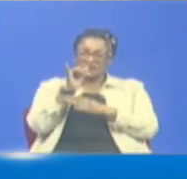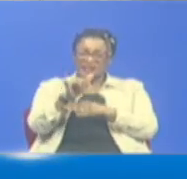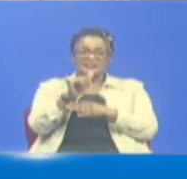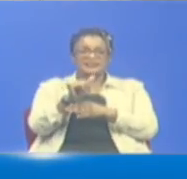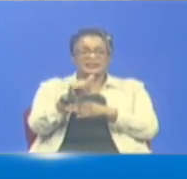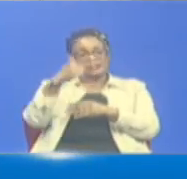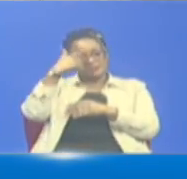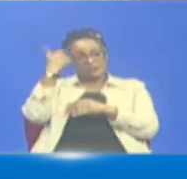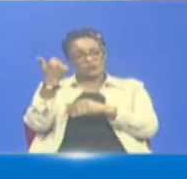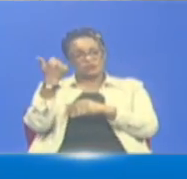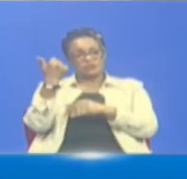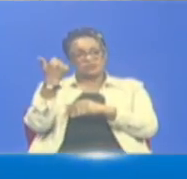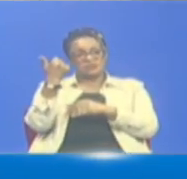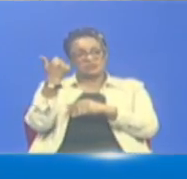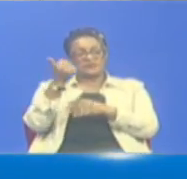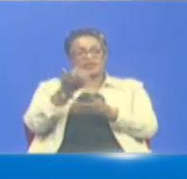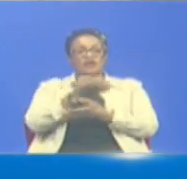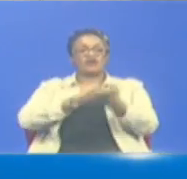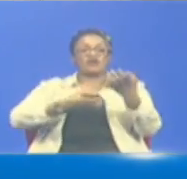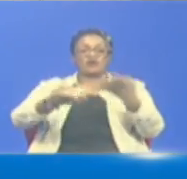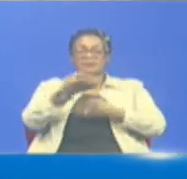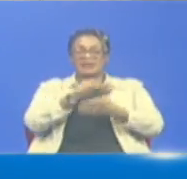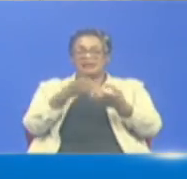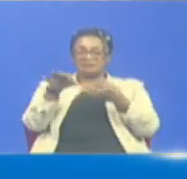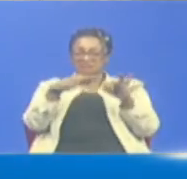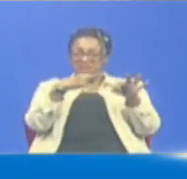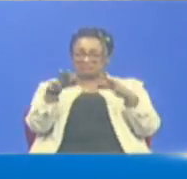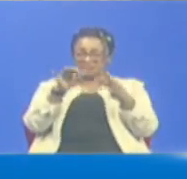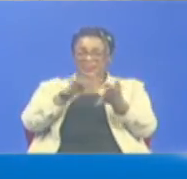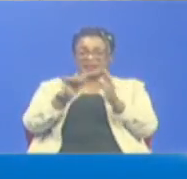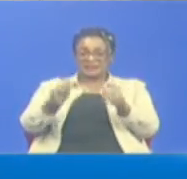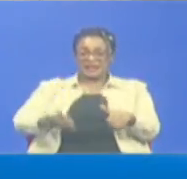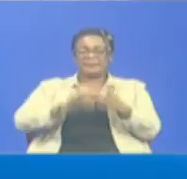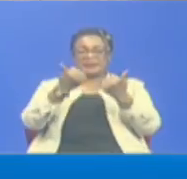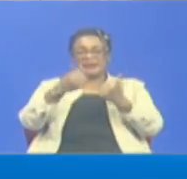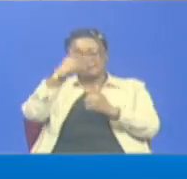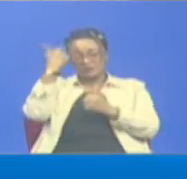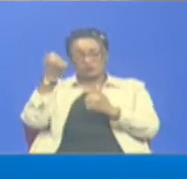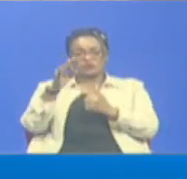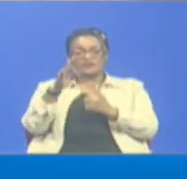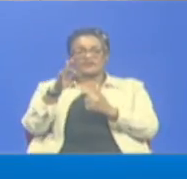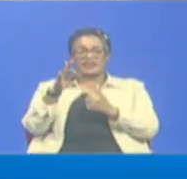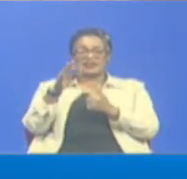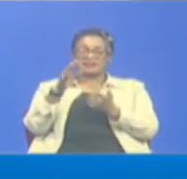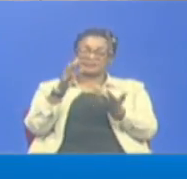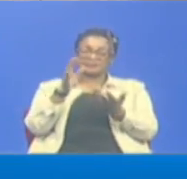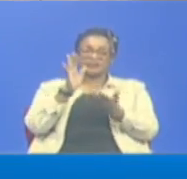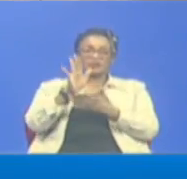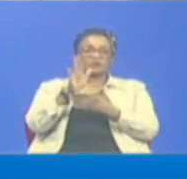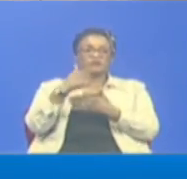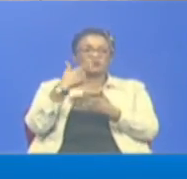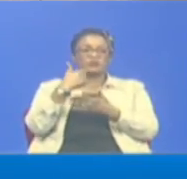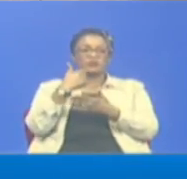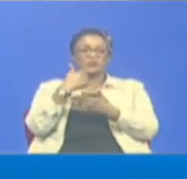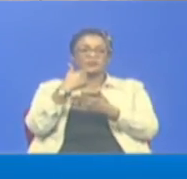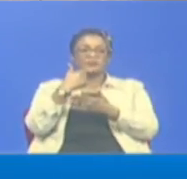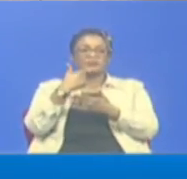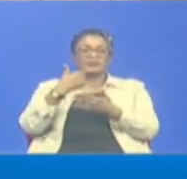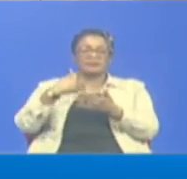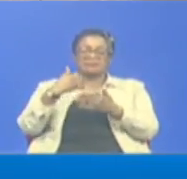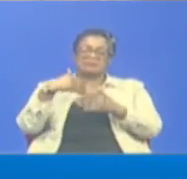because of economic disruption that has come as a result of job losses. Those who are under the wage earners, of